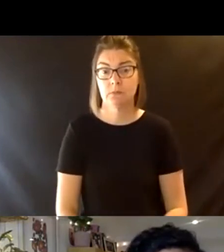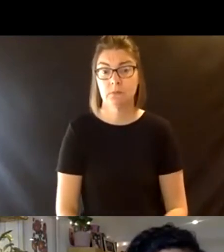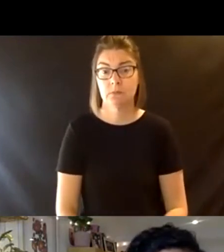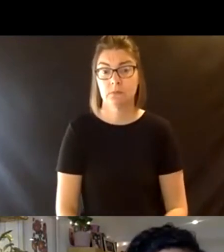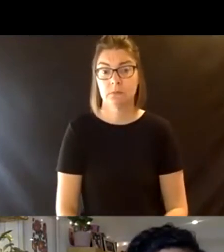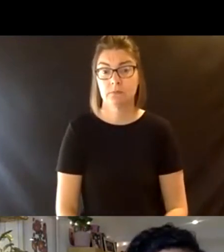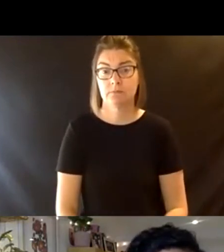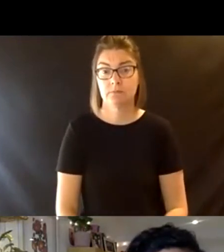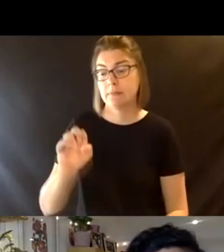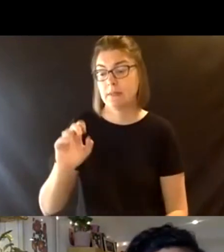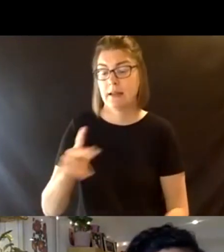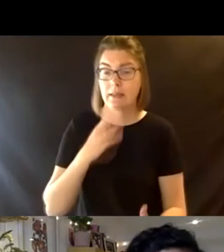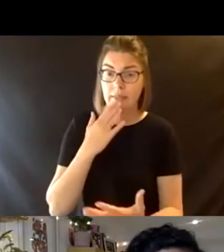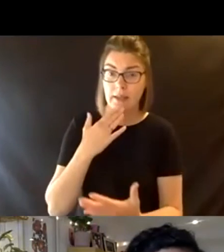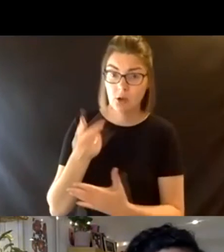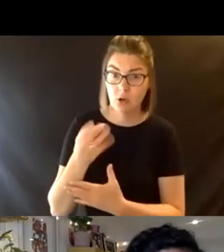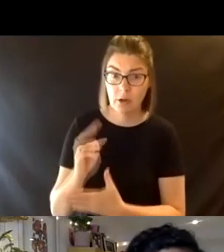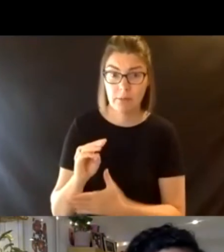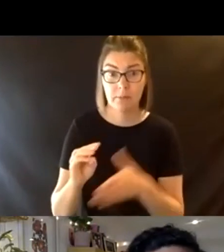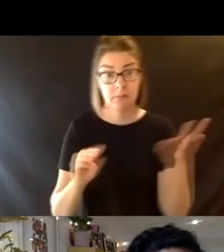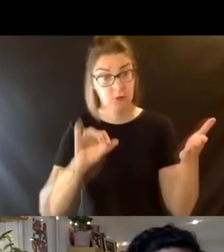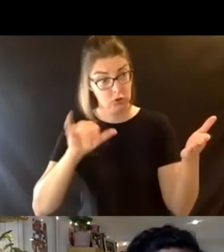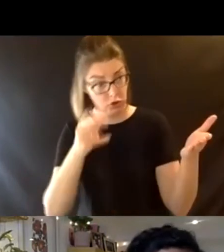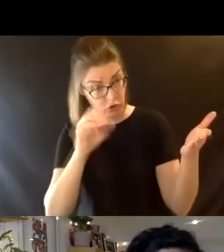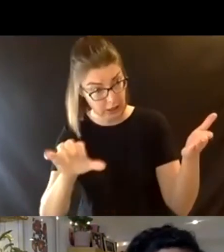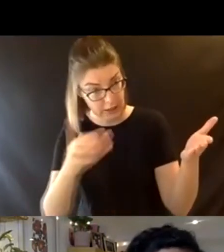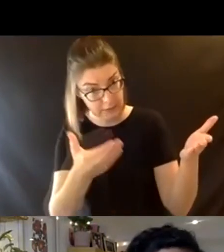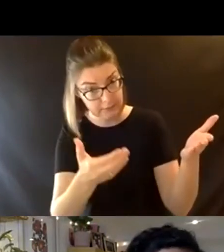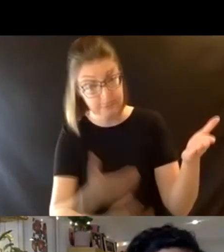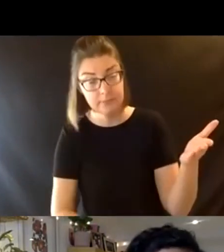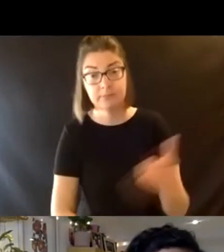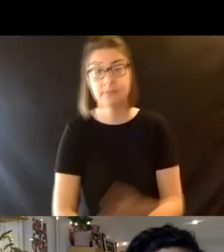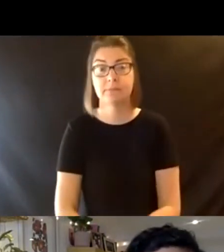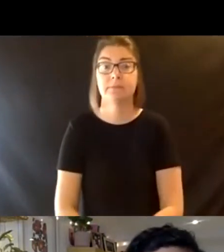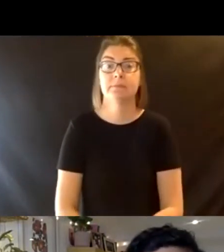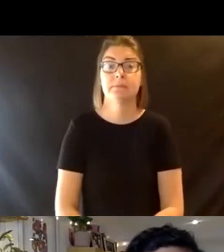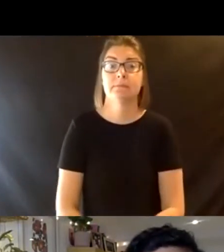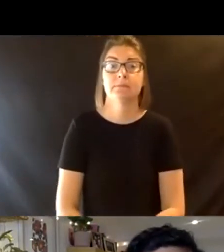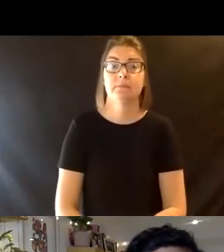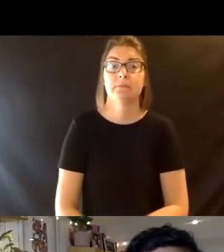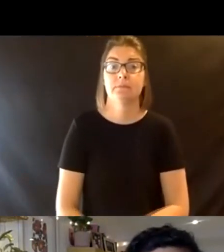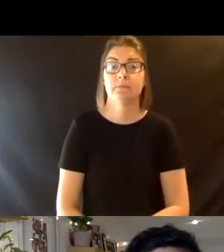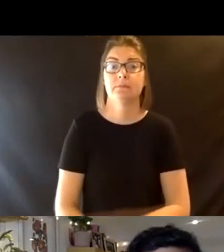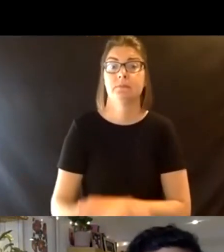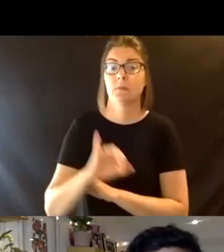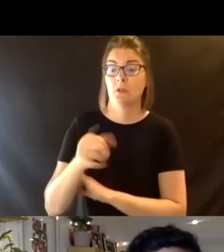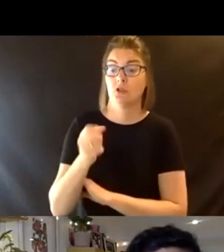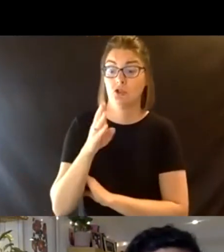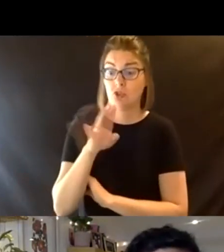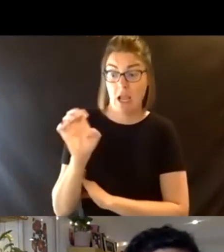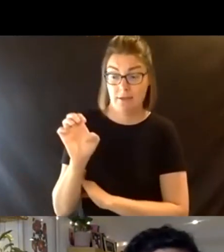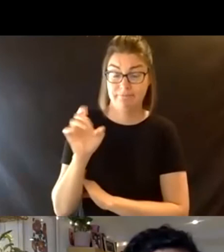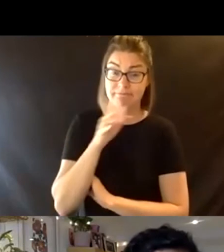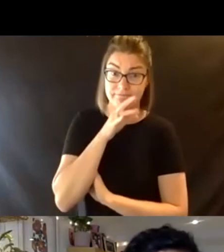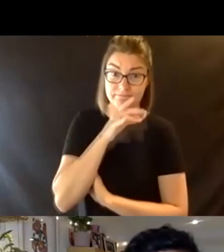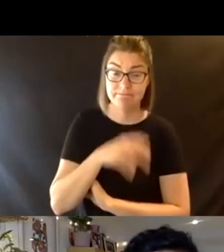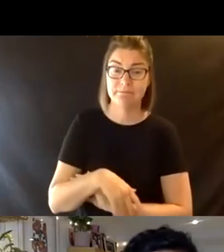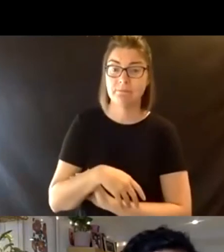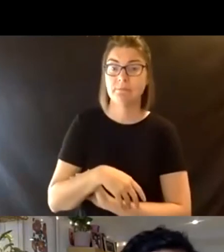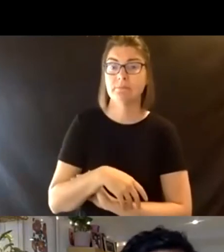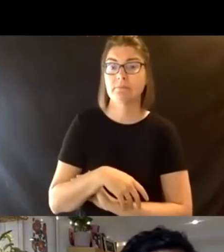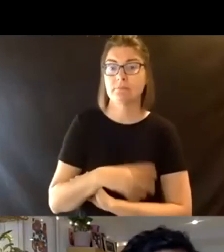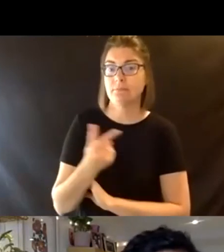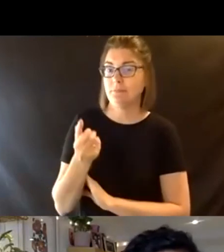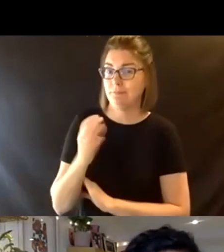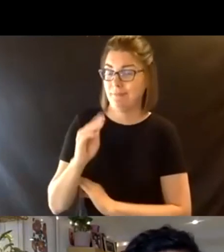Thanks so much, Graham. And Jay, I'm going to turn over to you next for your response. Sure. I guess, you know, Graham